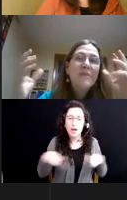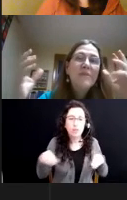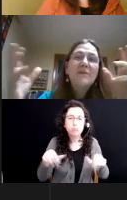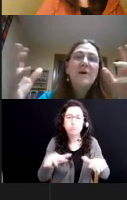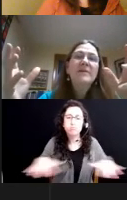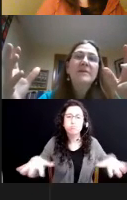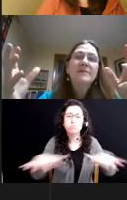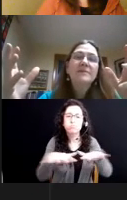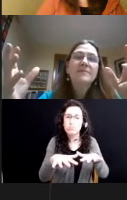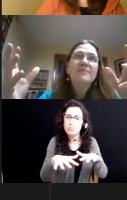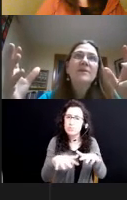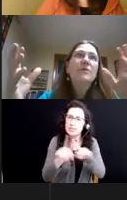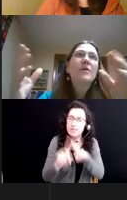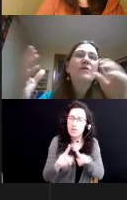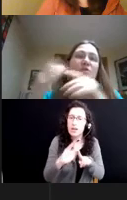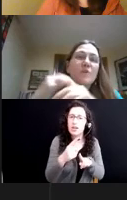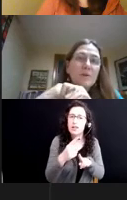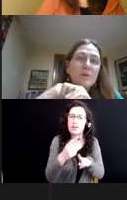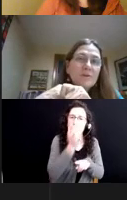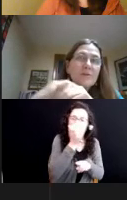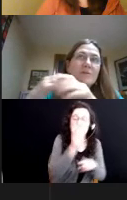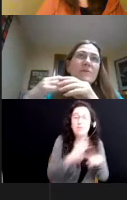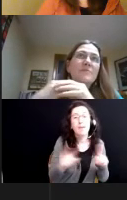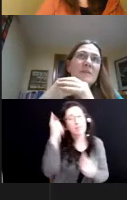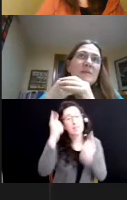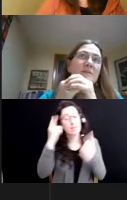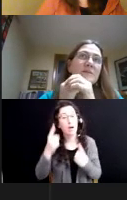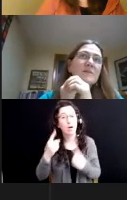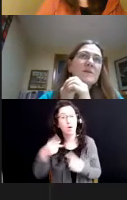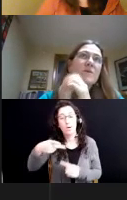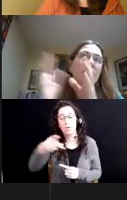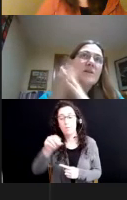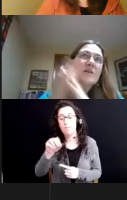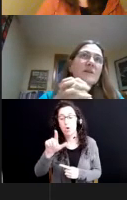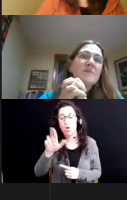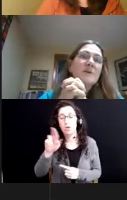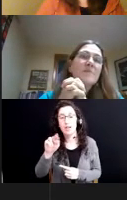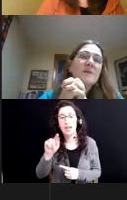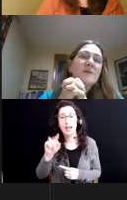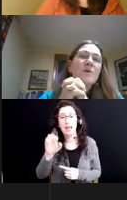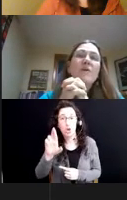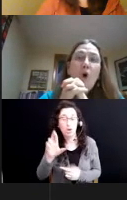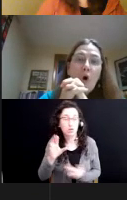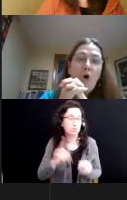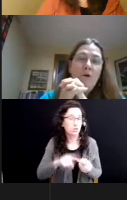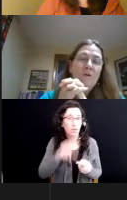animals, but think pollinators, whether those are birds, bees, whatever insects they might